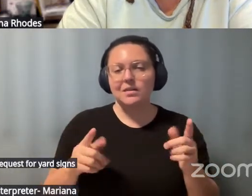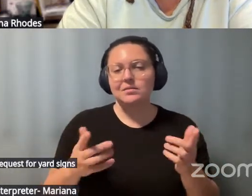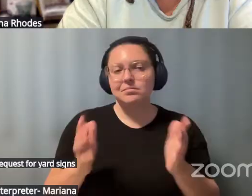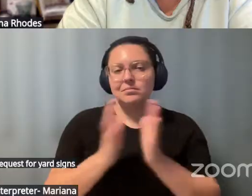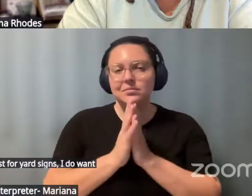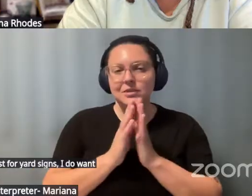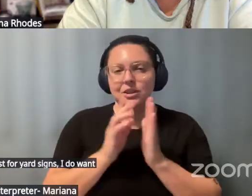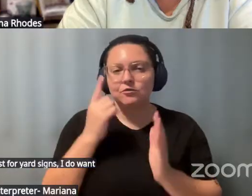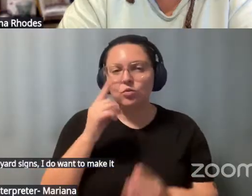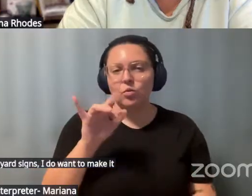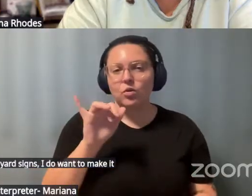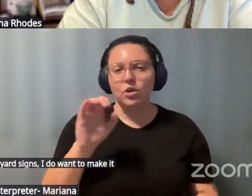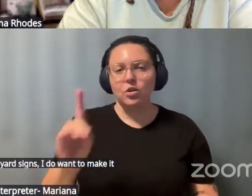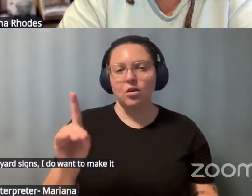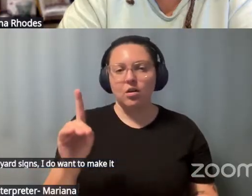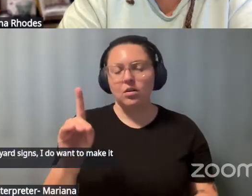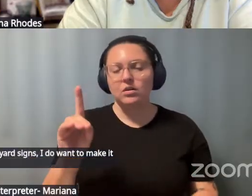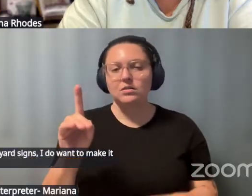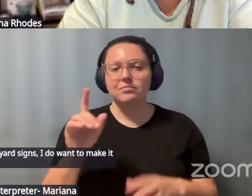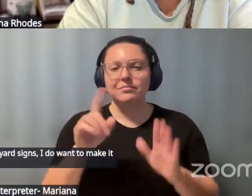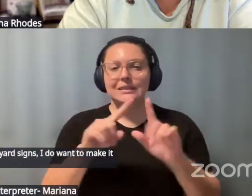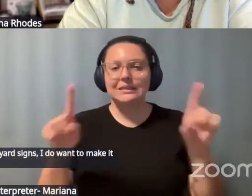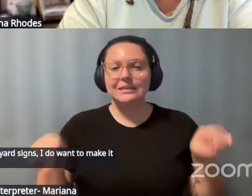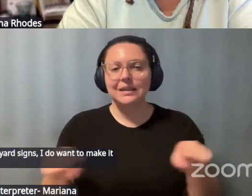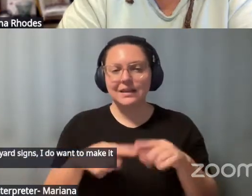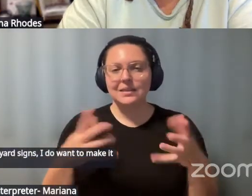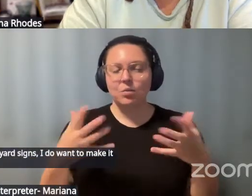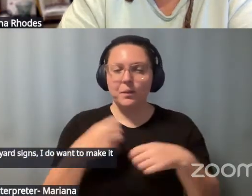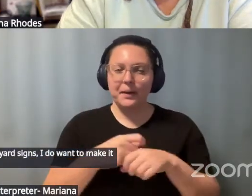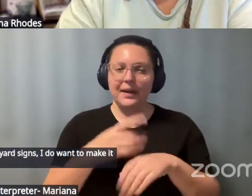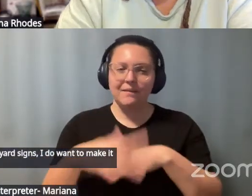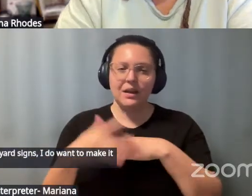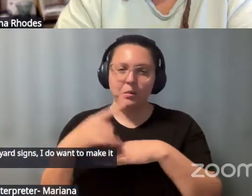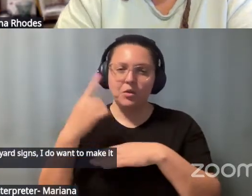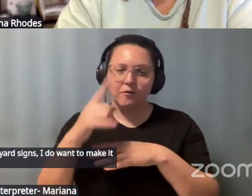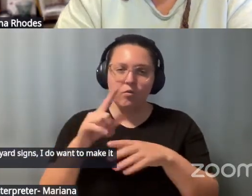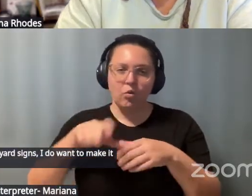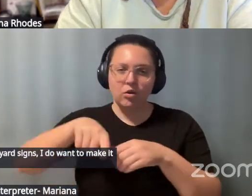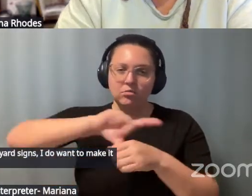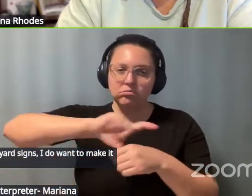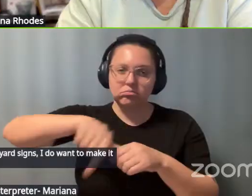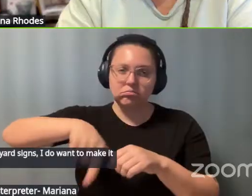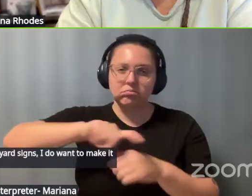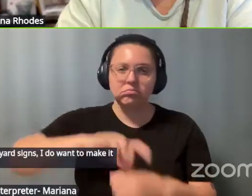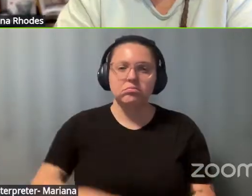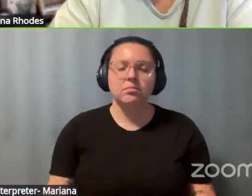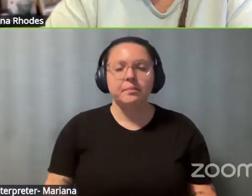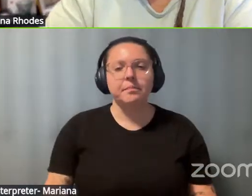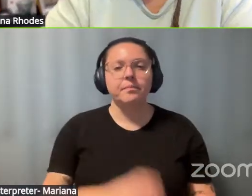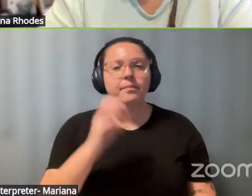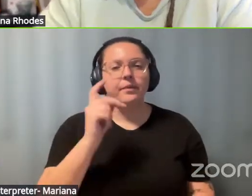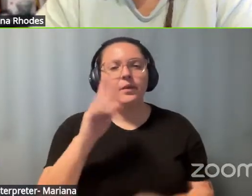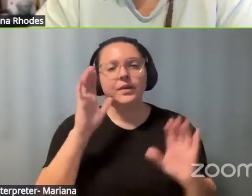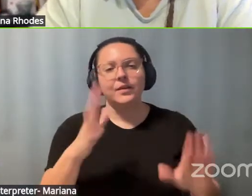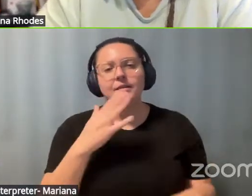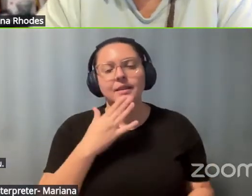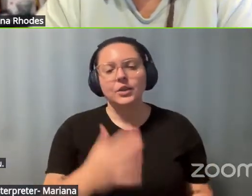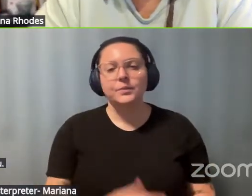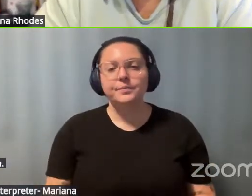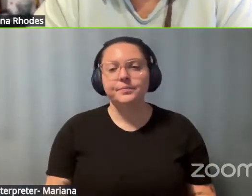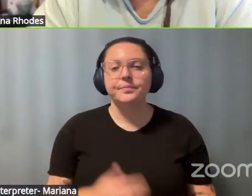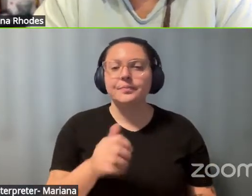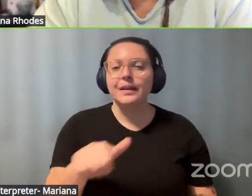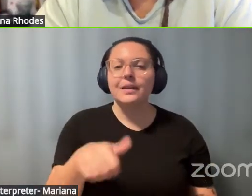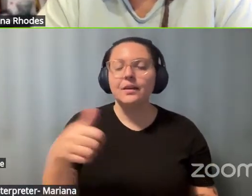want to make it still available to folks around the area. Great, thank you. Does anyone